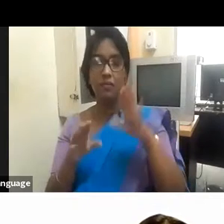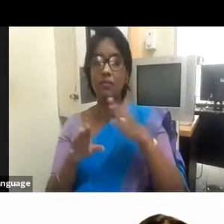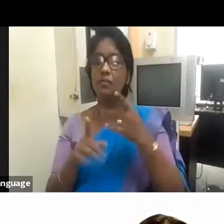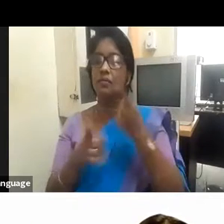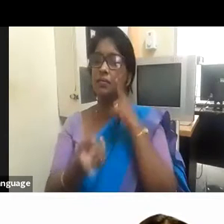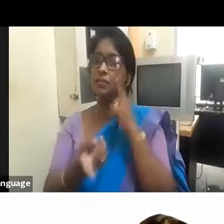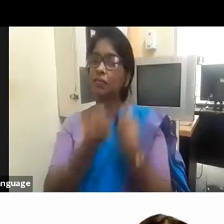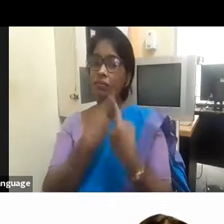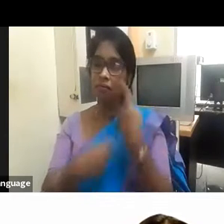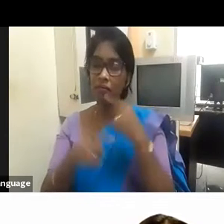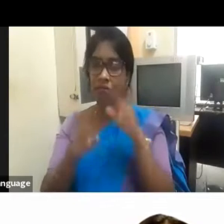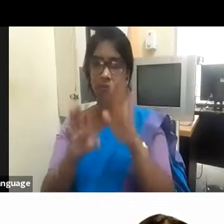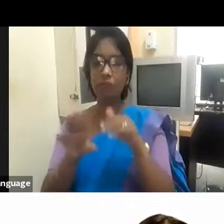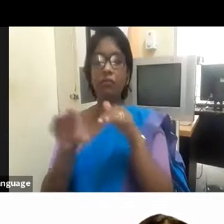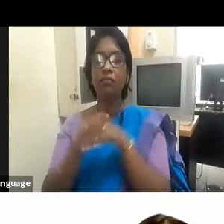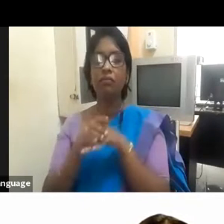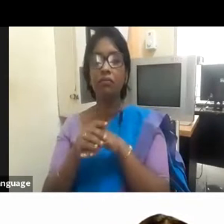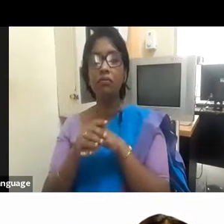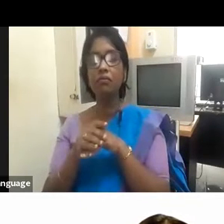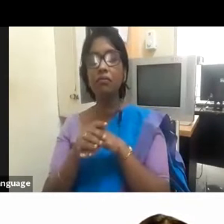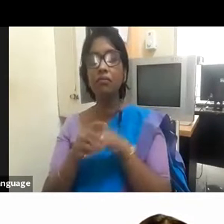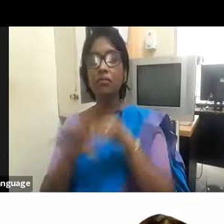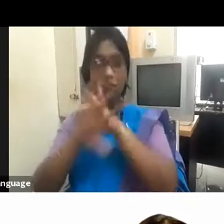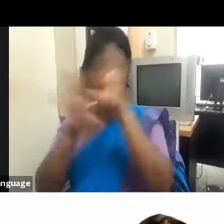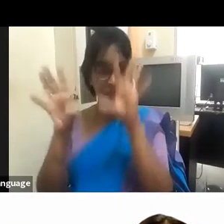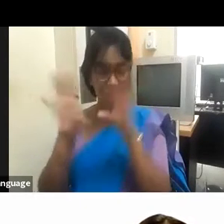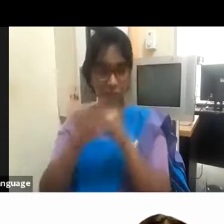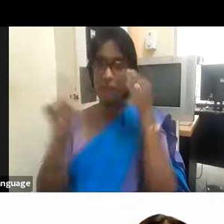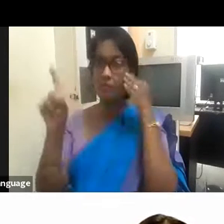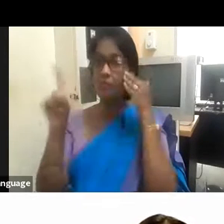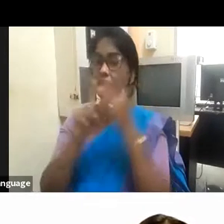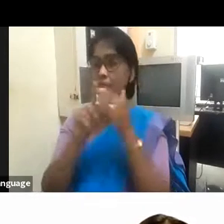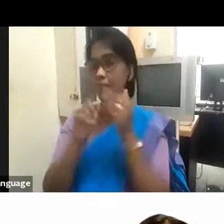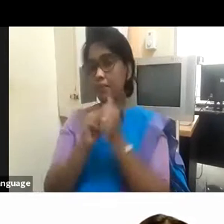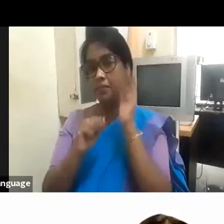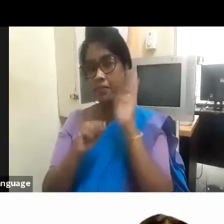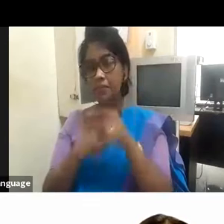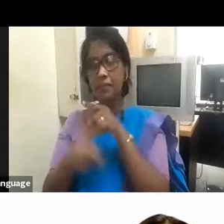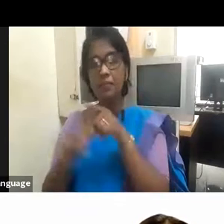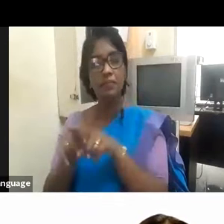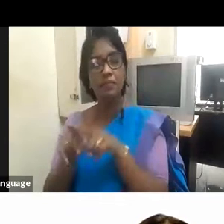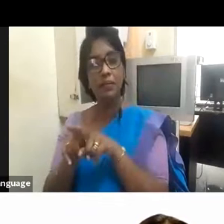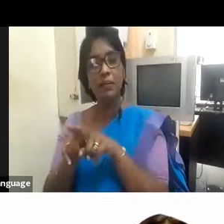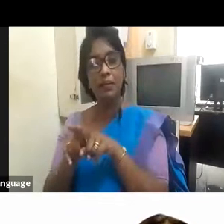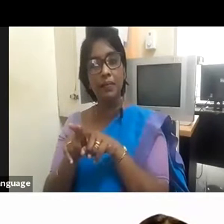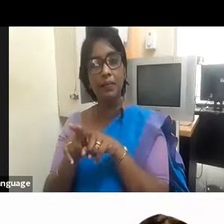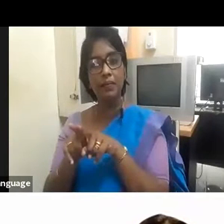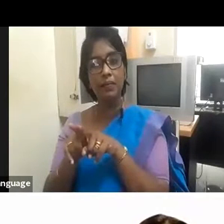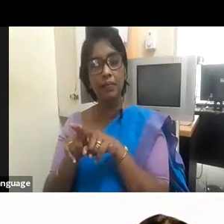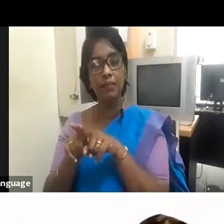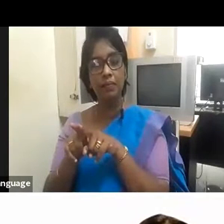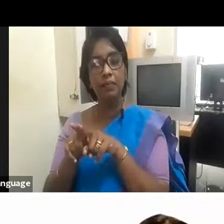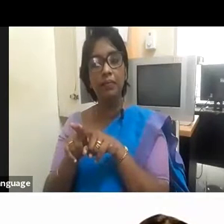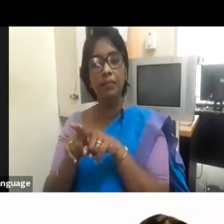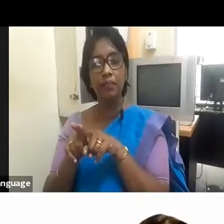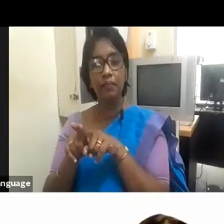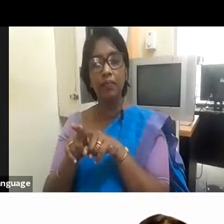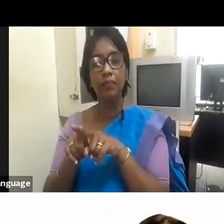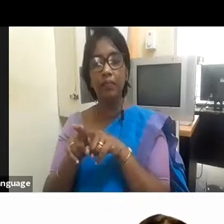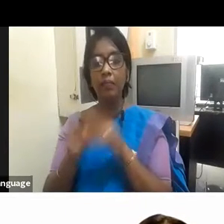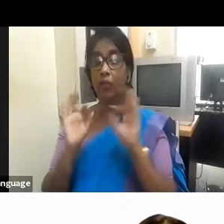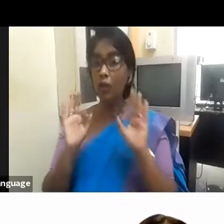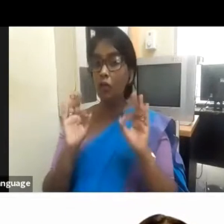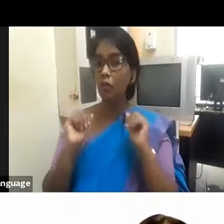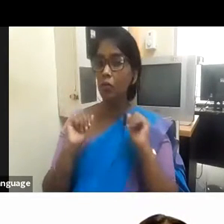these things, and a new initiative is taken. So soon we will have that ready. It will be